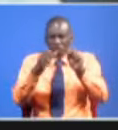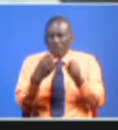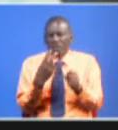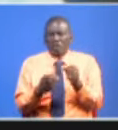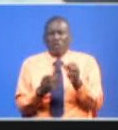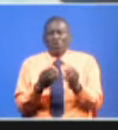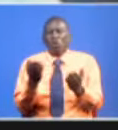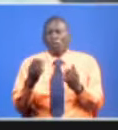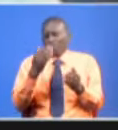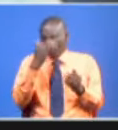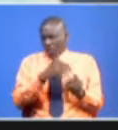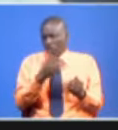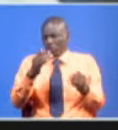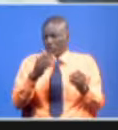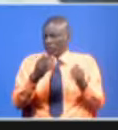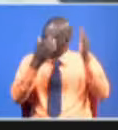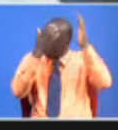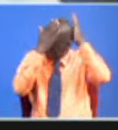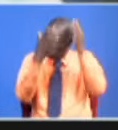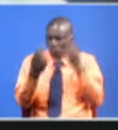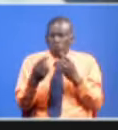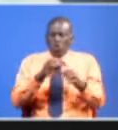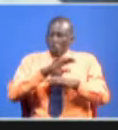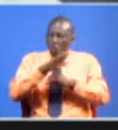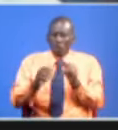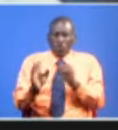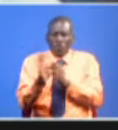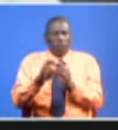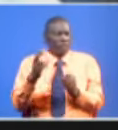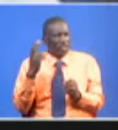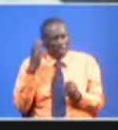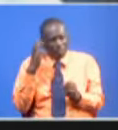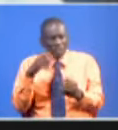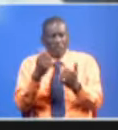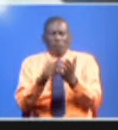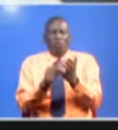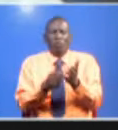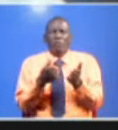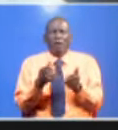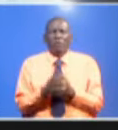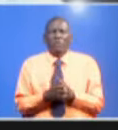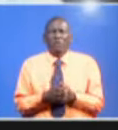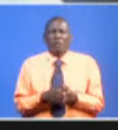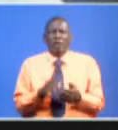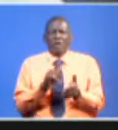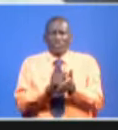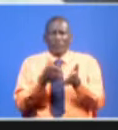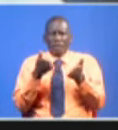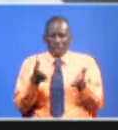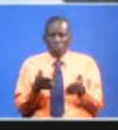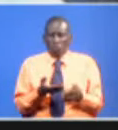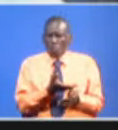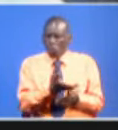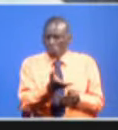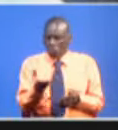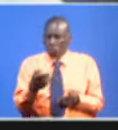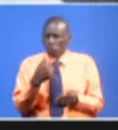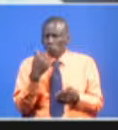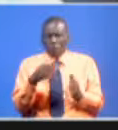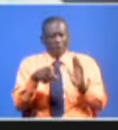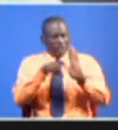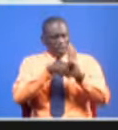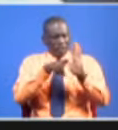Catholic bishops spoke, the whole country listened. In fact, the problem is now those who are so